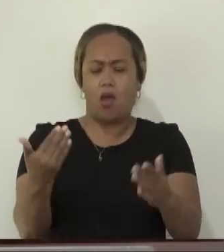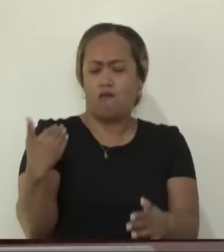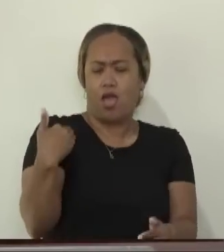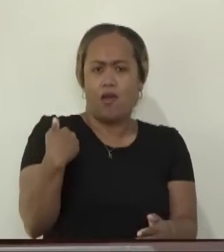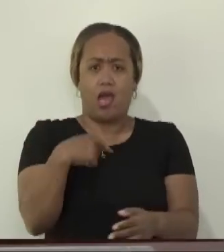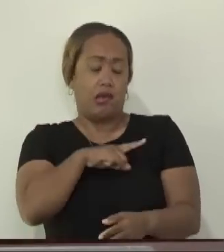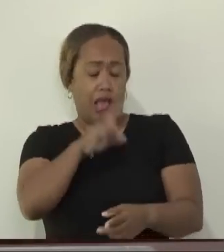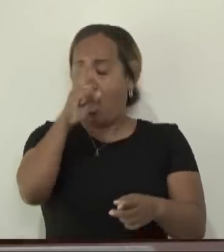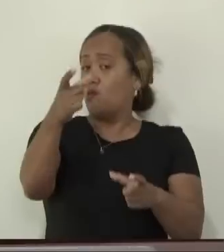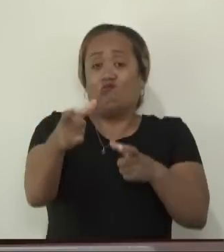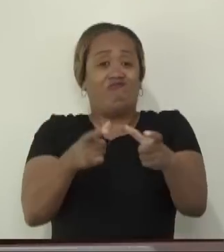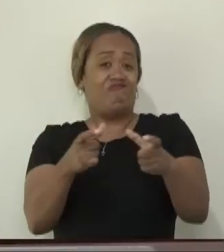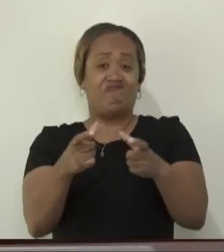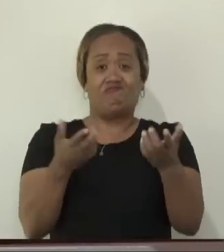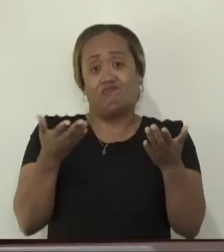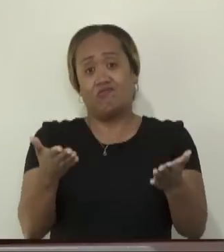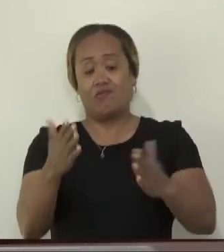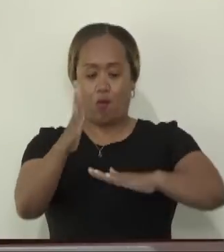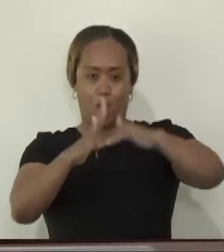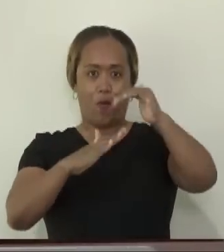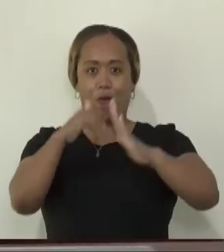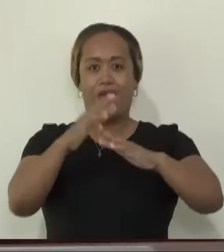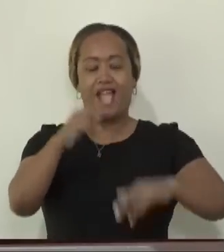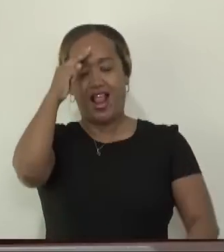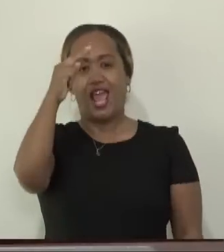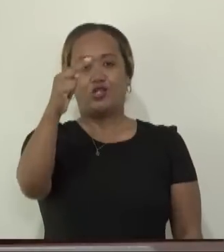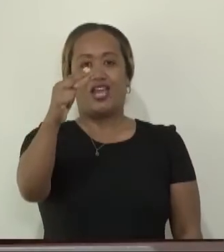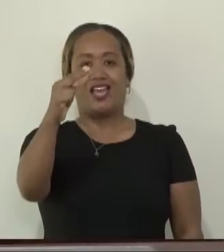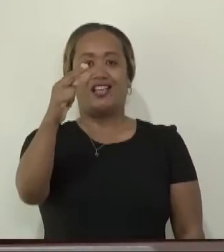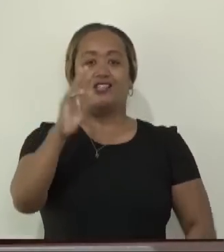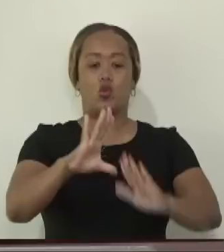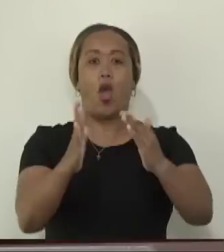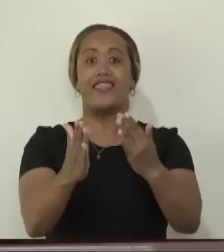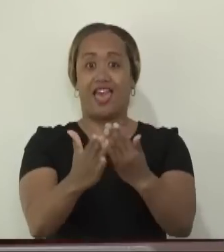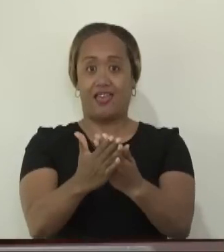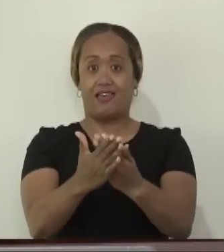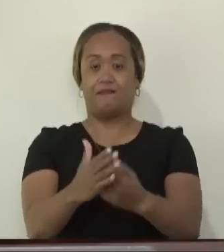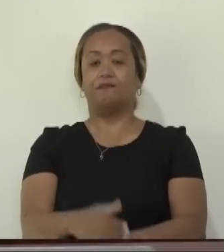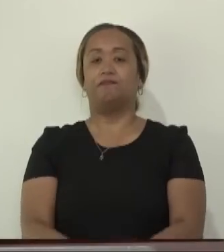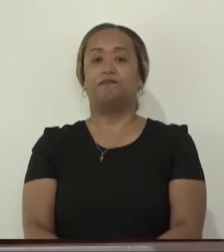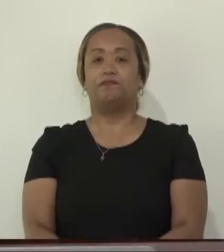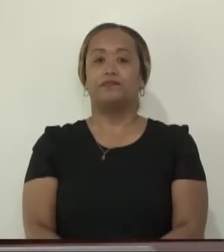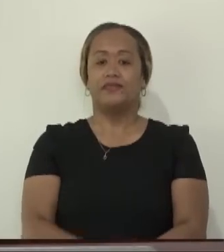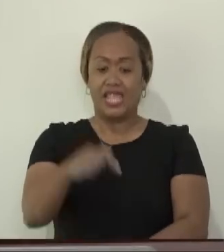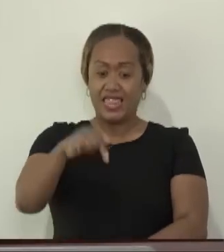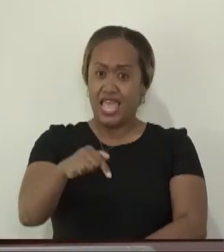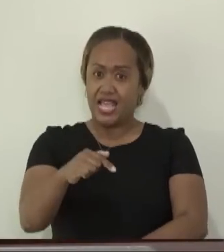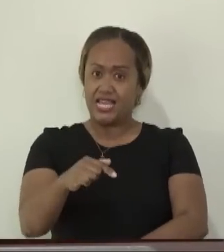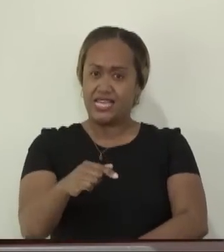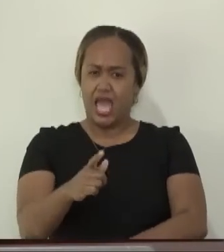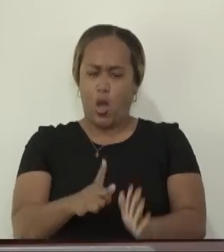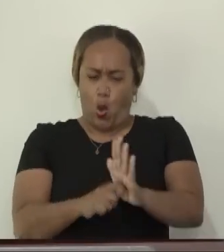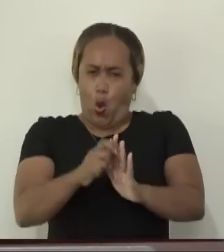beyond our control in rebuilding our nation together. The escalating